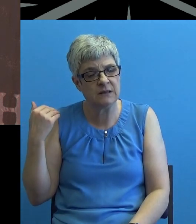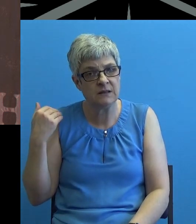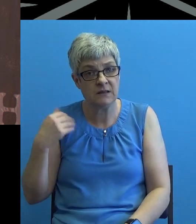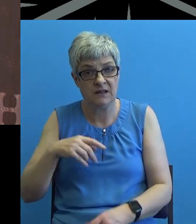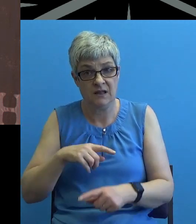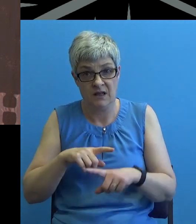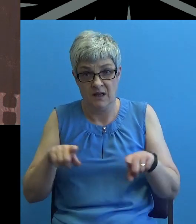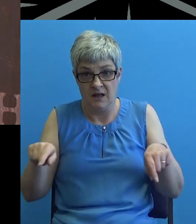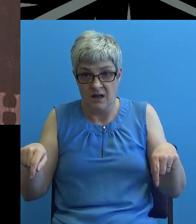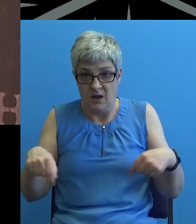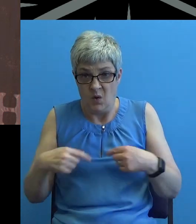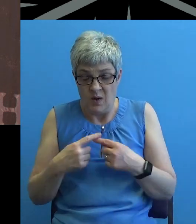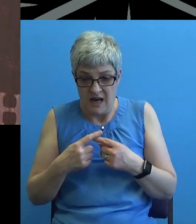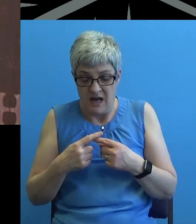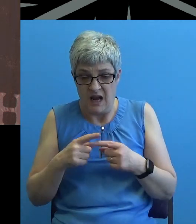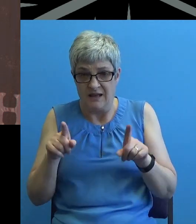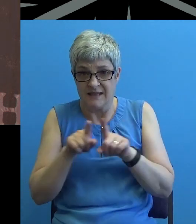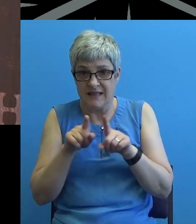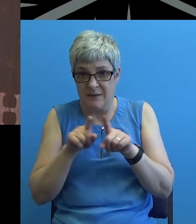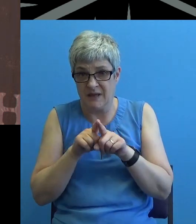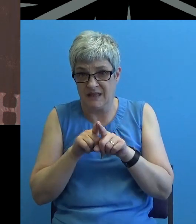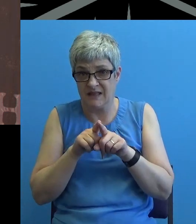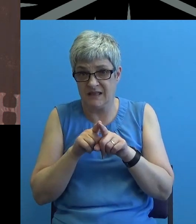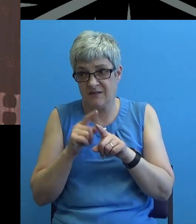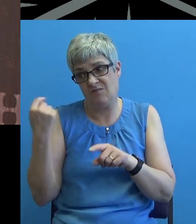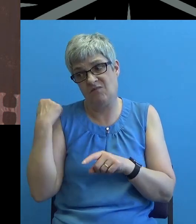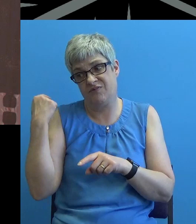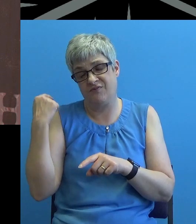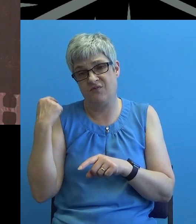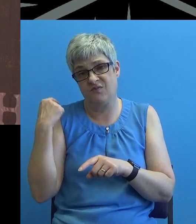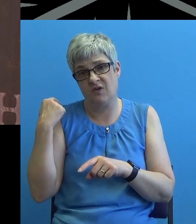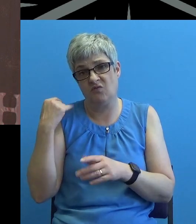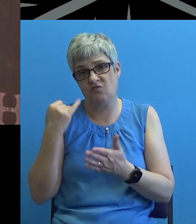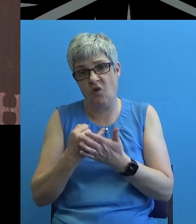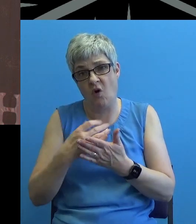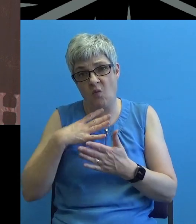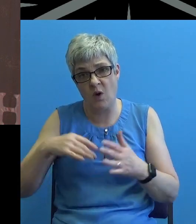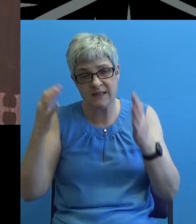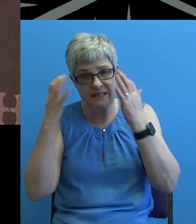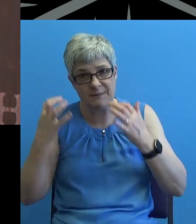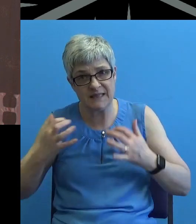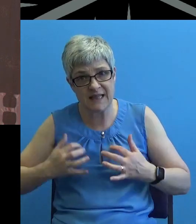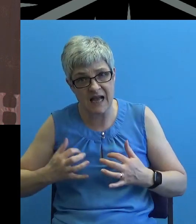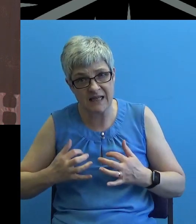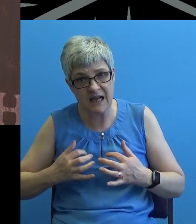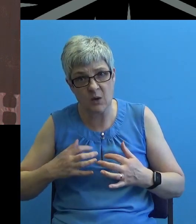Could it be that just as they wrongly wanted a Messiah who would kill and slaughter others,